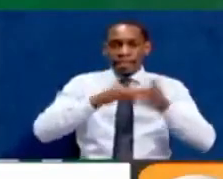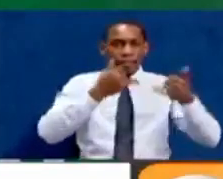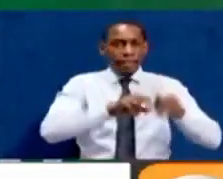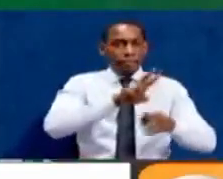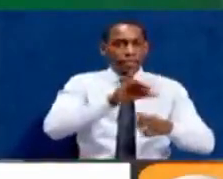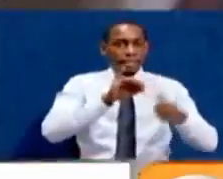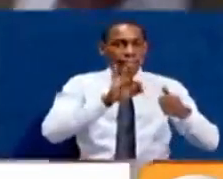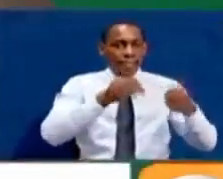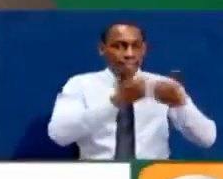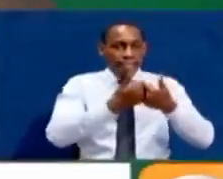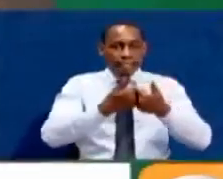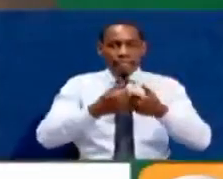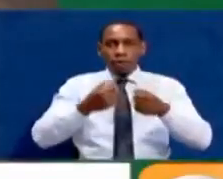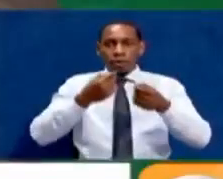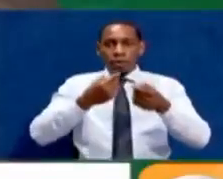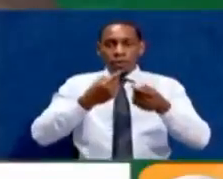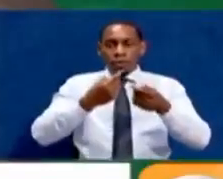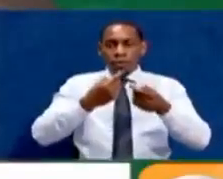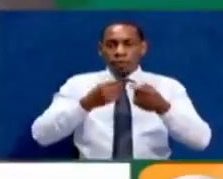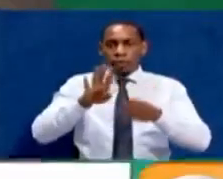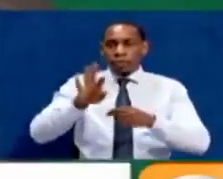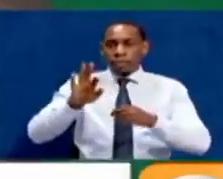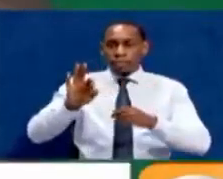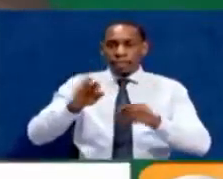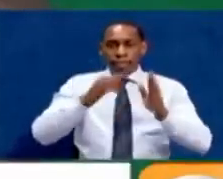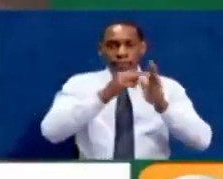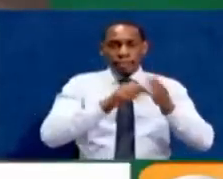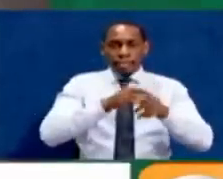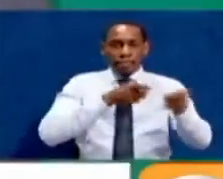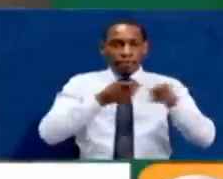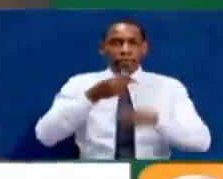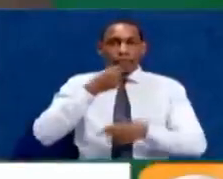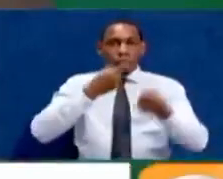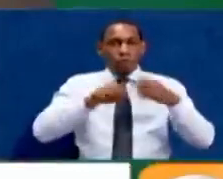played 23 matches and managed 54 points. During his reign,